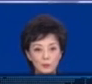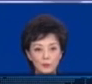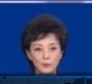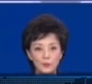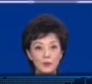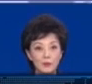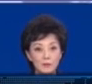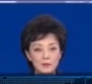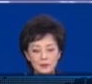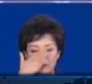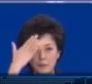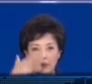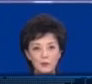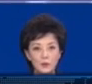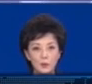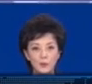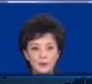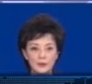to bring coverage.